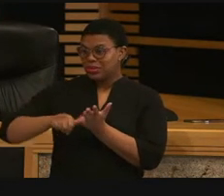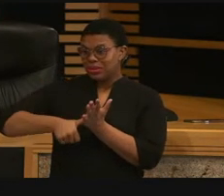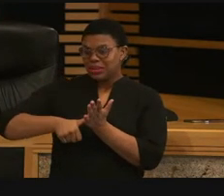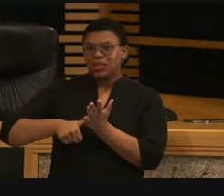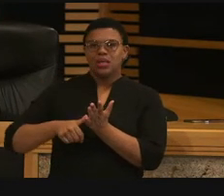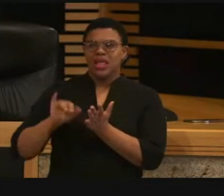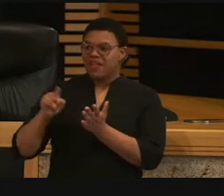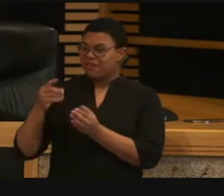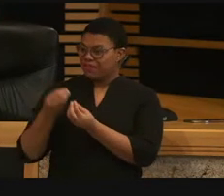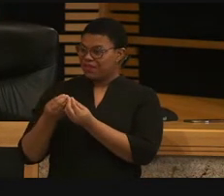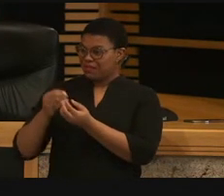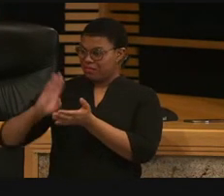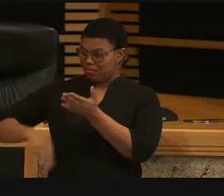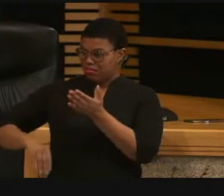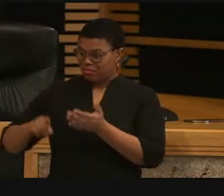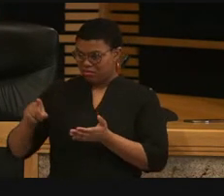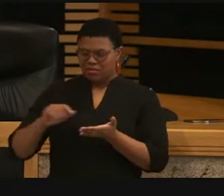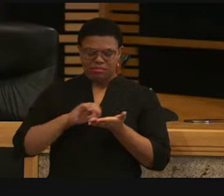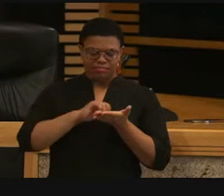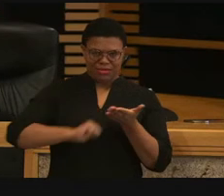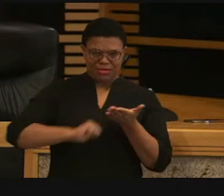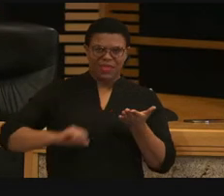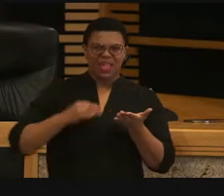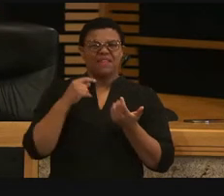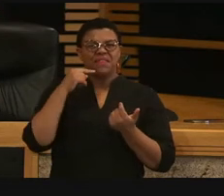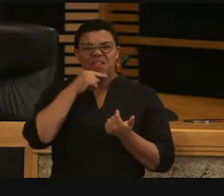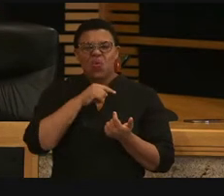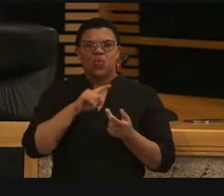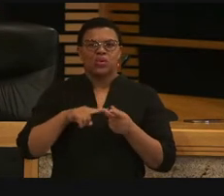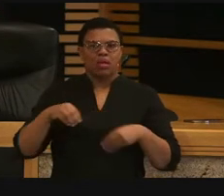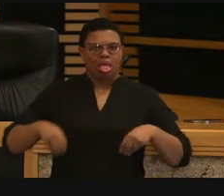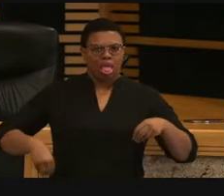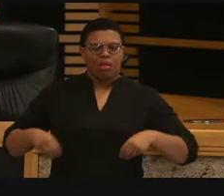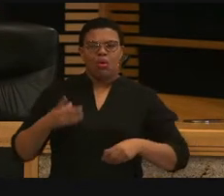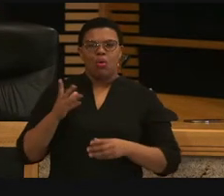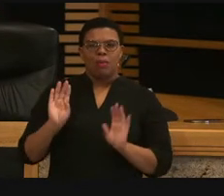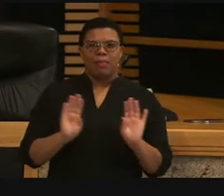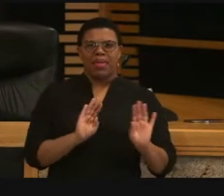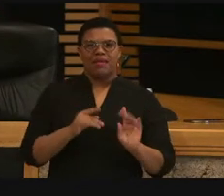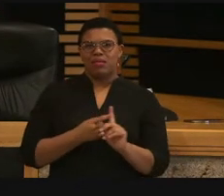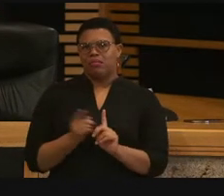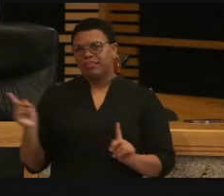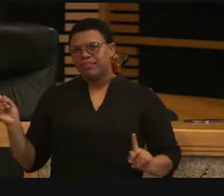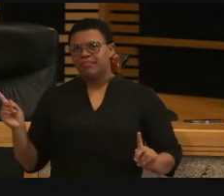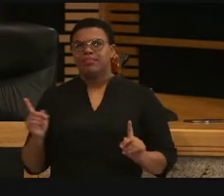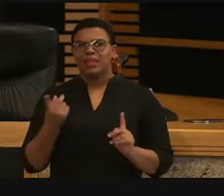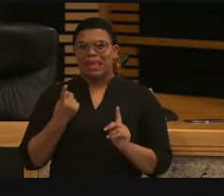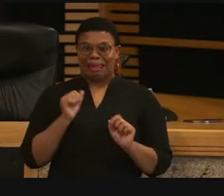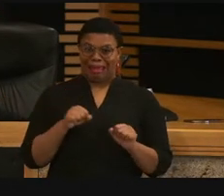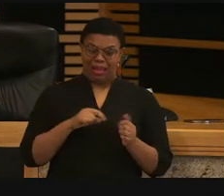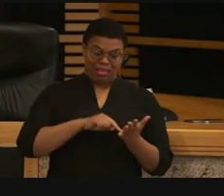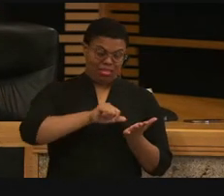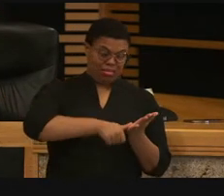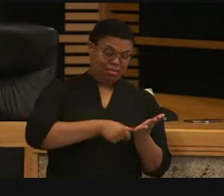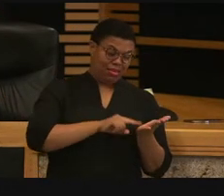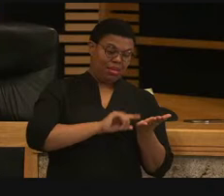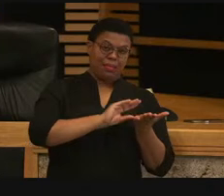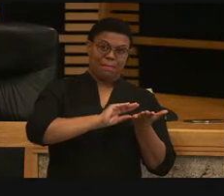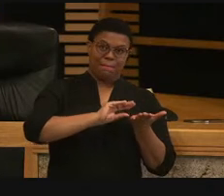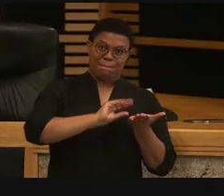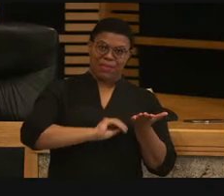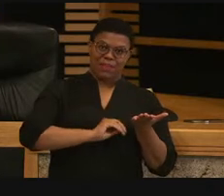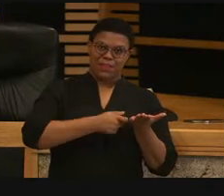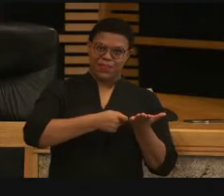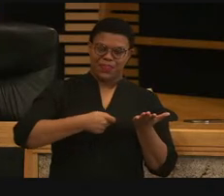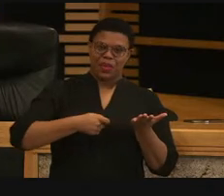caused to the employer by dishonesty, fraud, or misconduct in respect of a member. By presenting